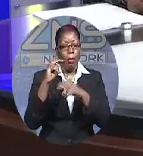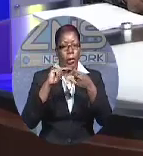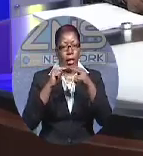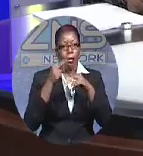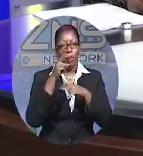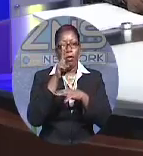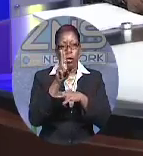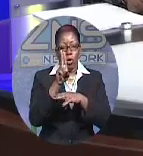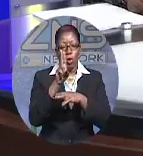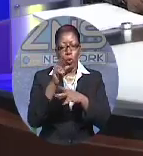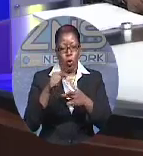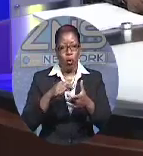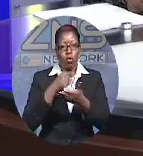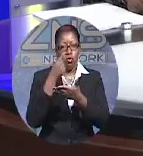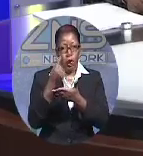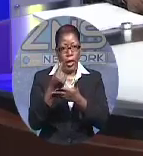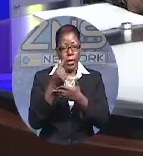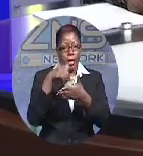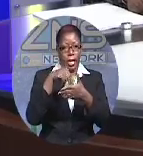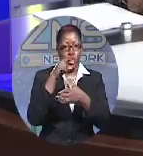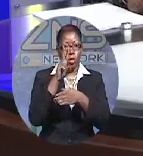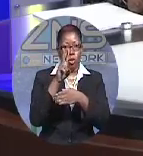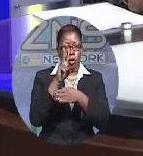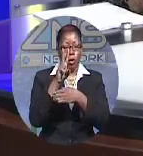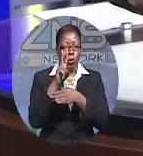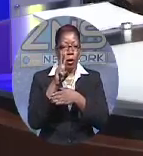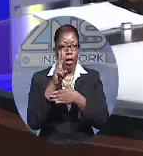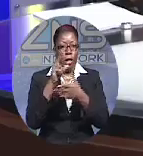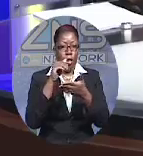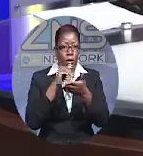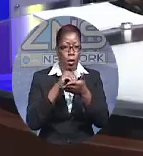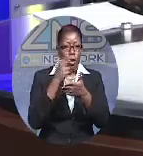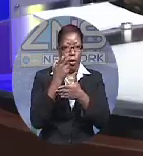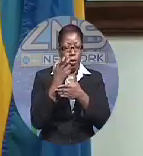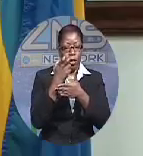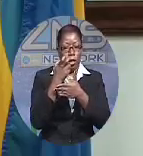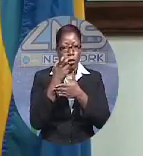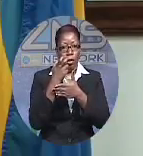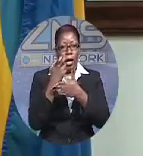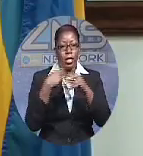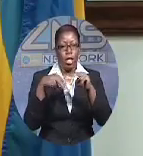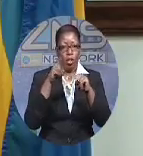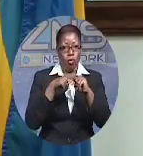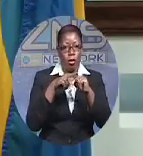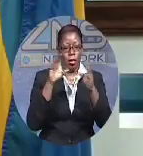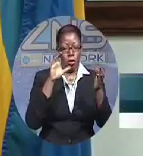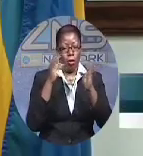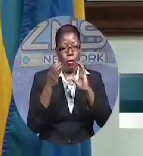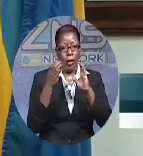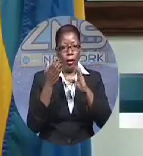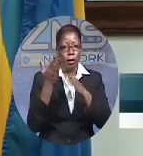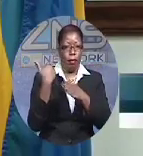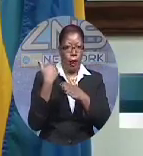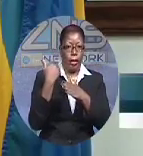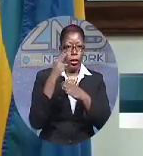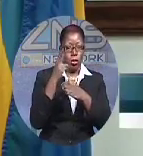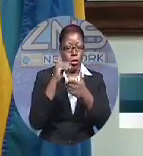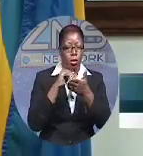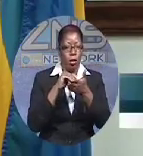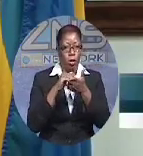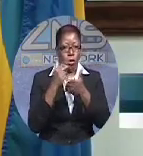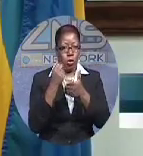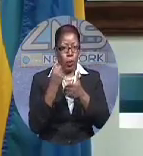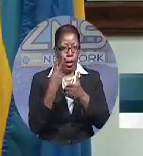the acceptable level awarded in 2013 has increased when compared to 2012. The percentage of grades awarded at A to